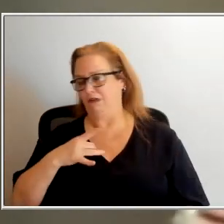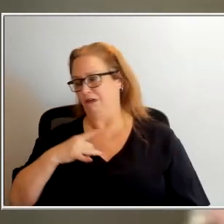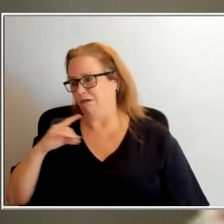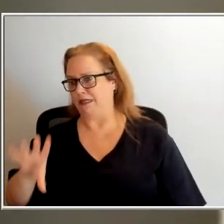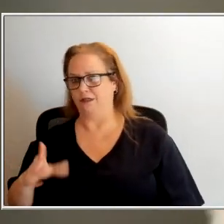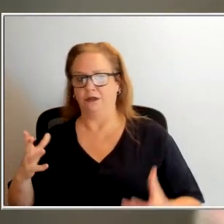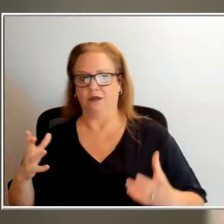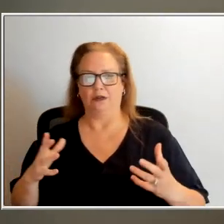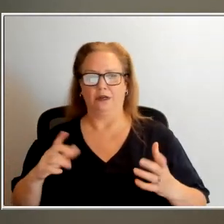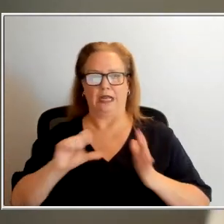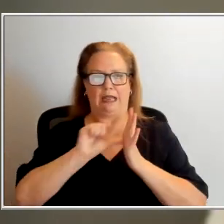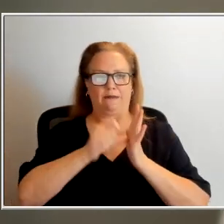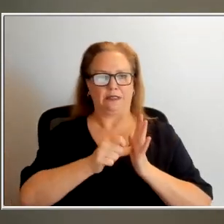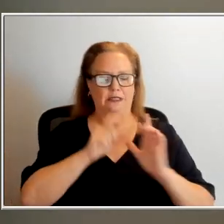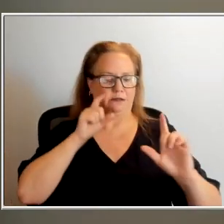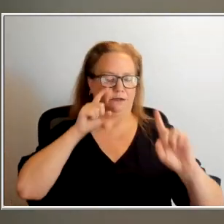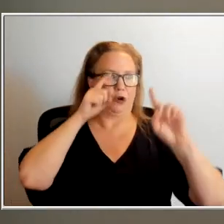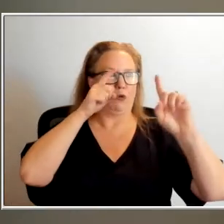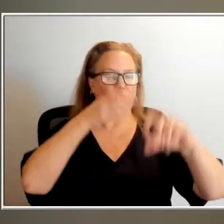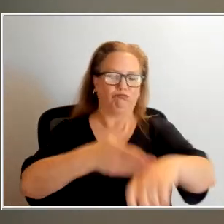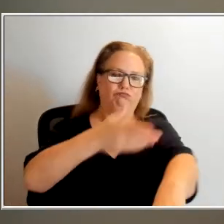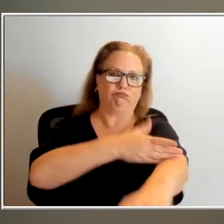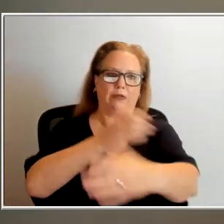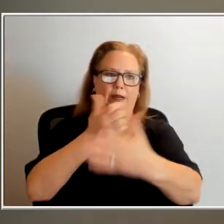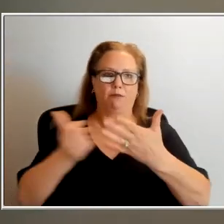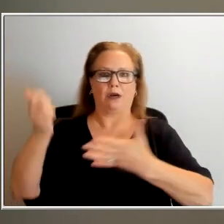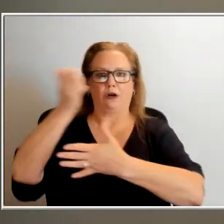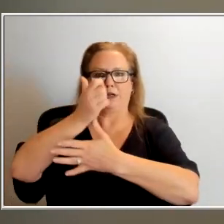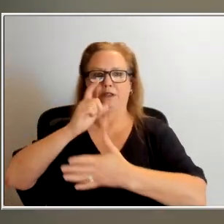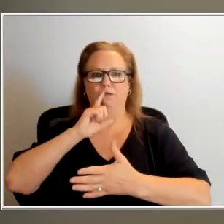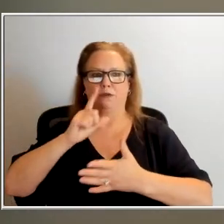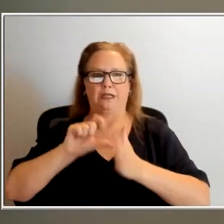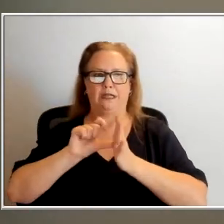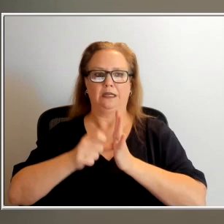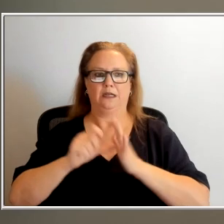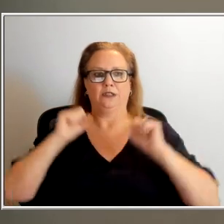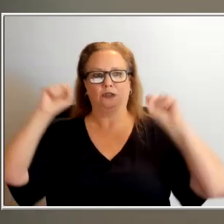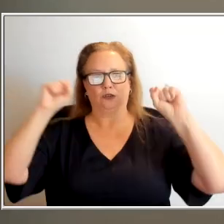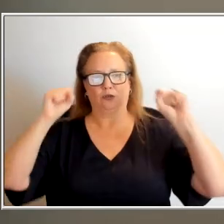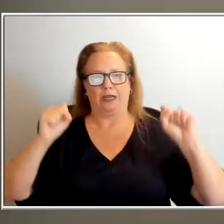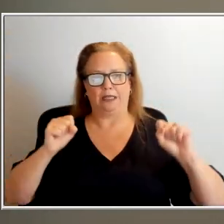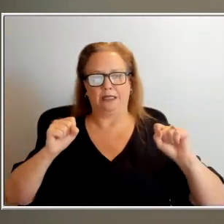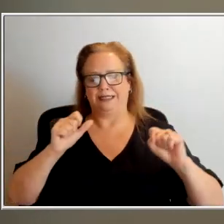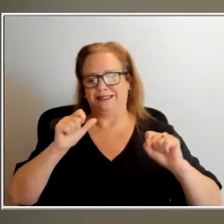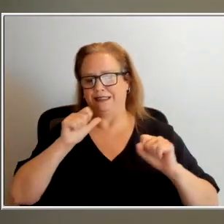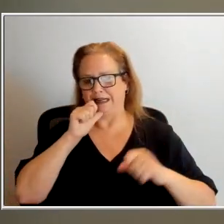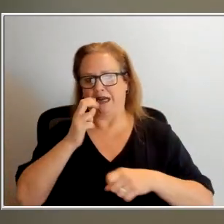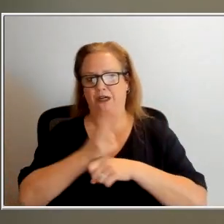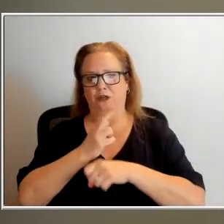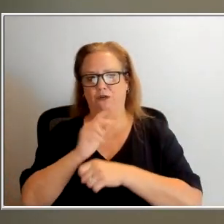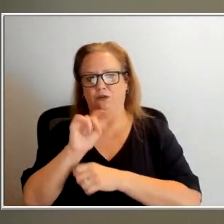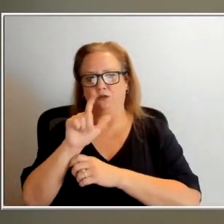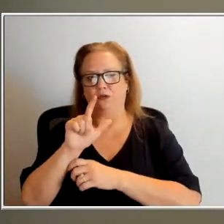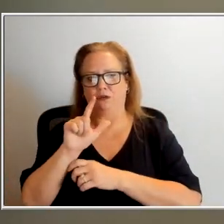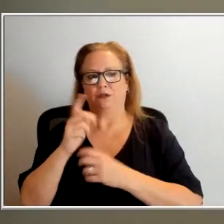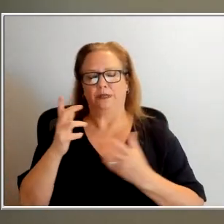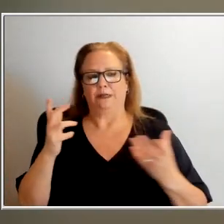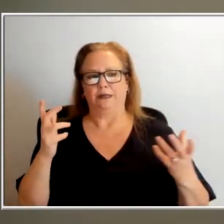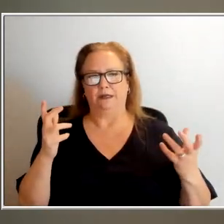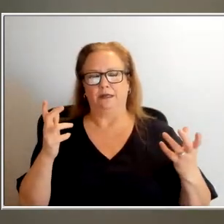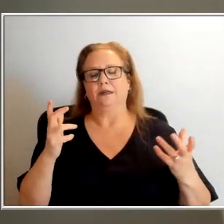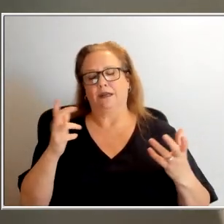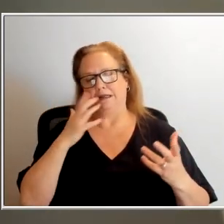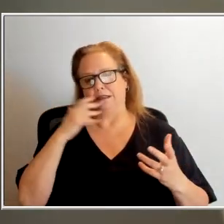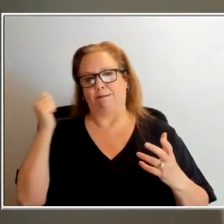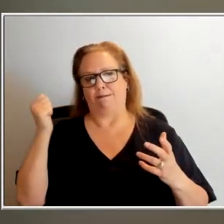do? Emphasizing your goals and priorities. I would really reiterate strength is the most underutilized tool in your tool belt and has the